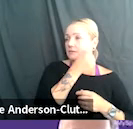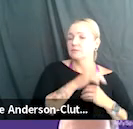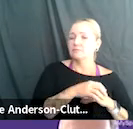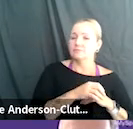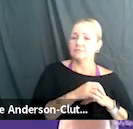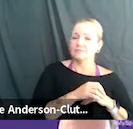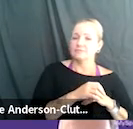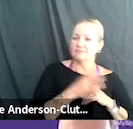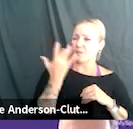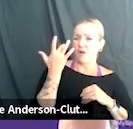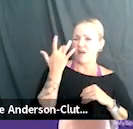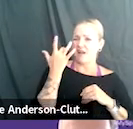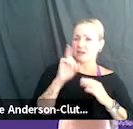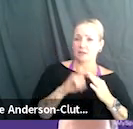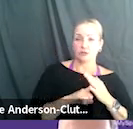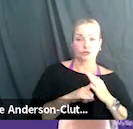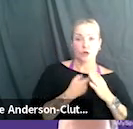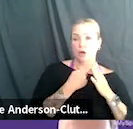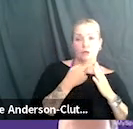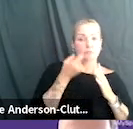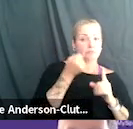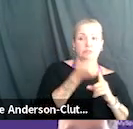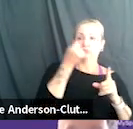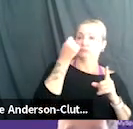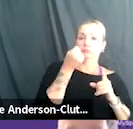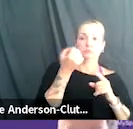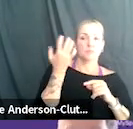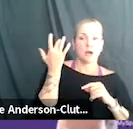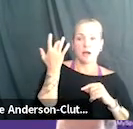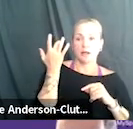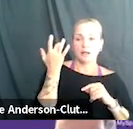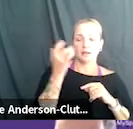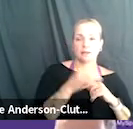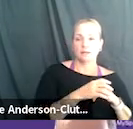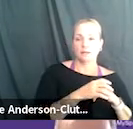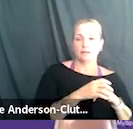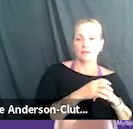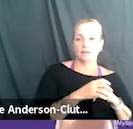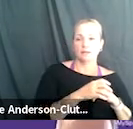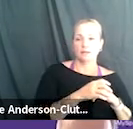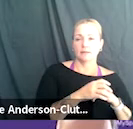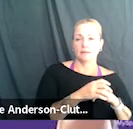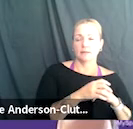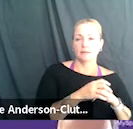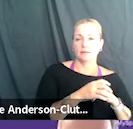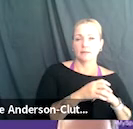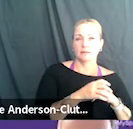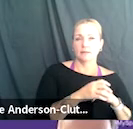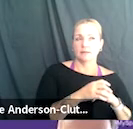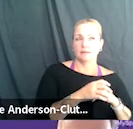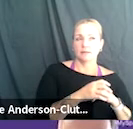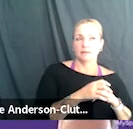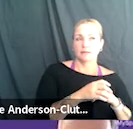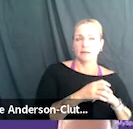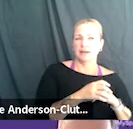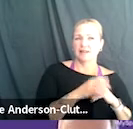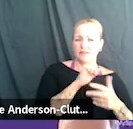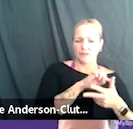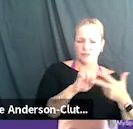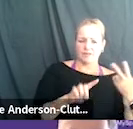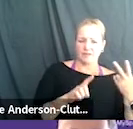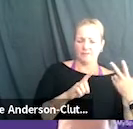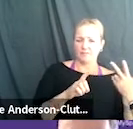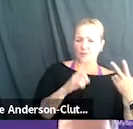don't know why it started now. I don't know why it presented the way it did either, given, again, I don't think I've seen anybody with this kind of presentation in the